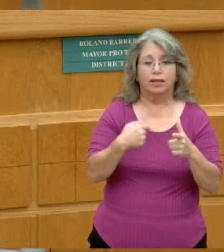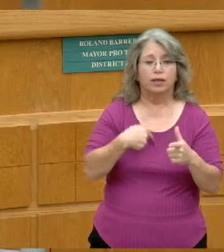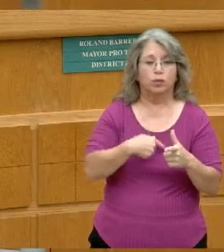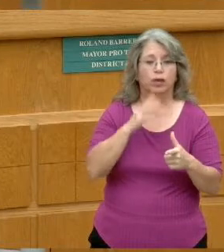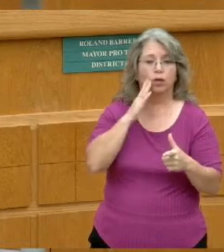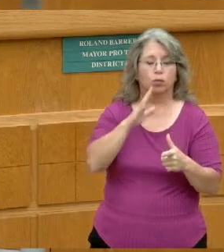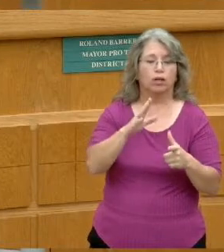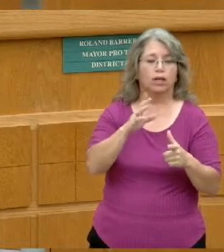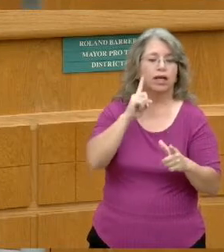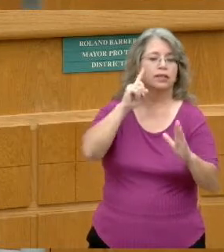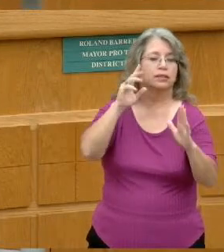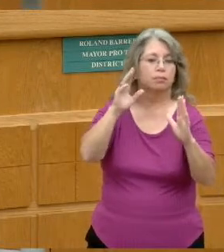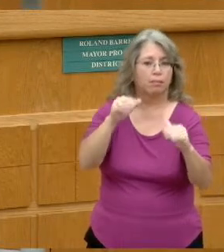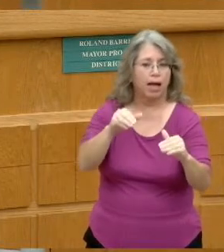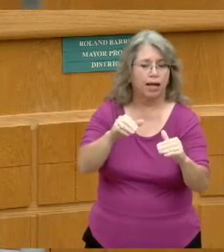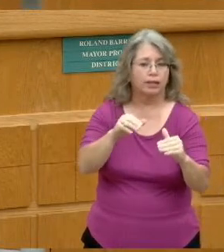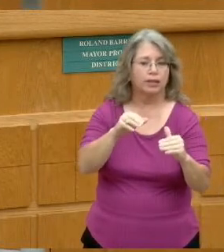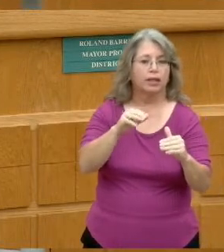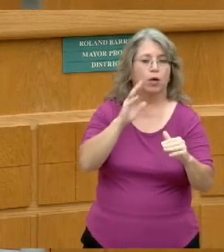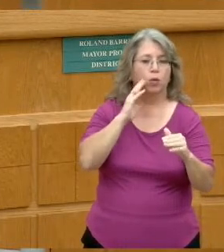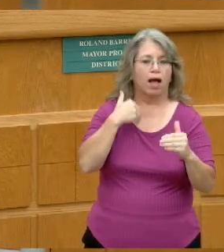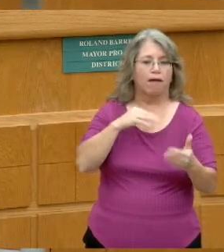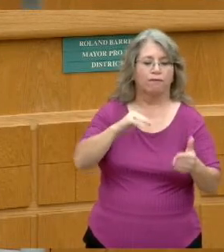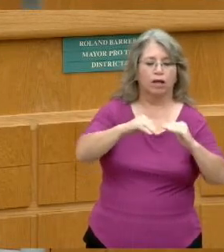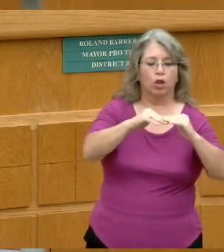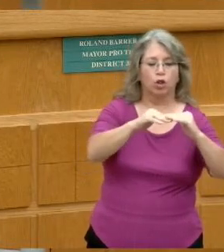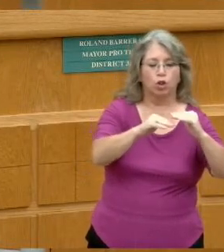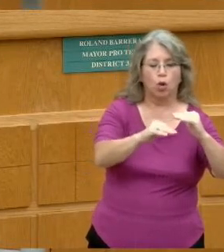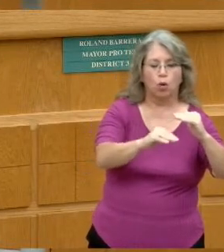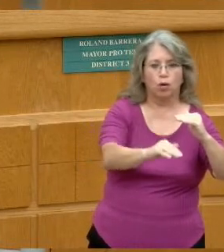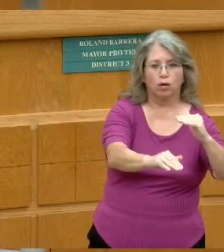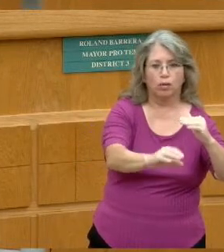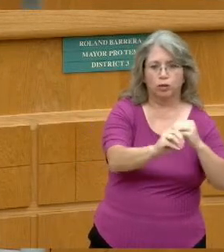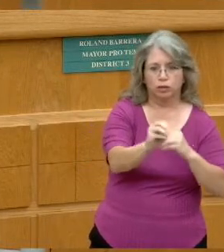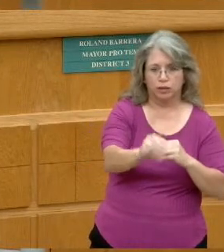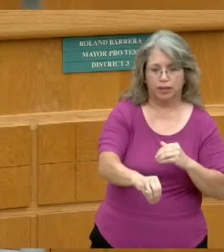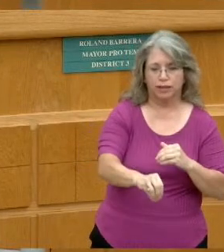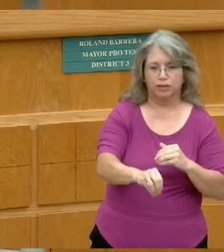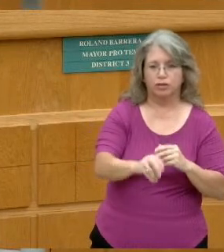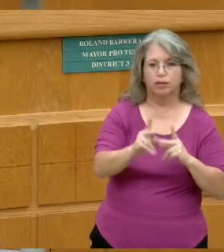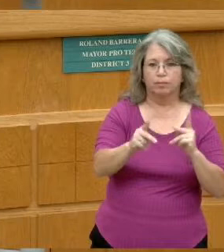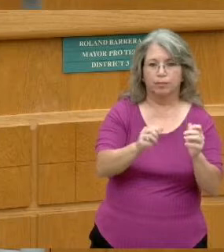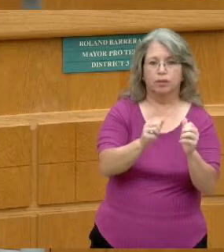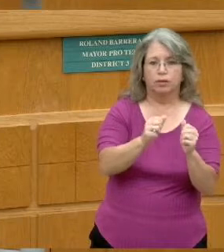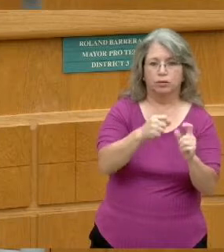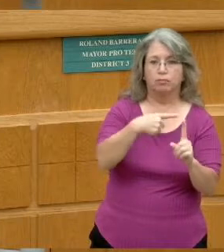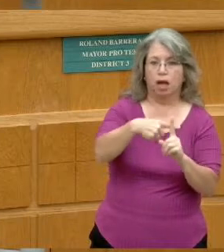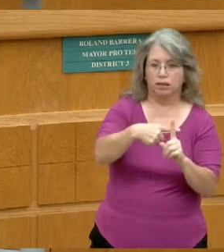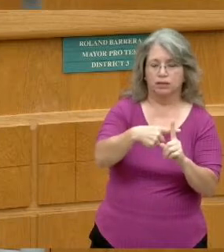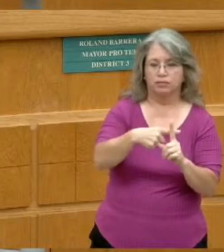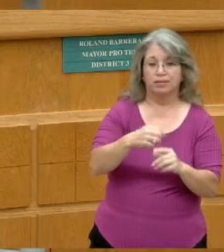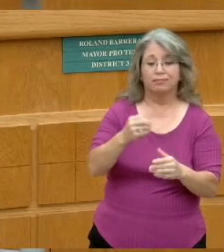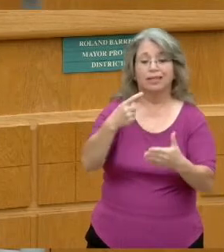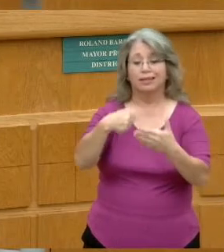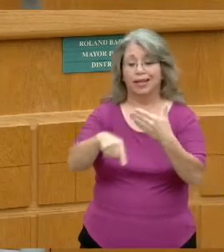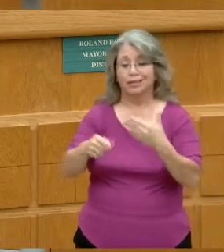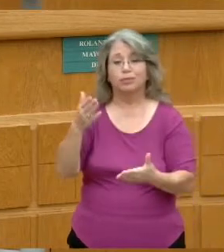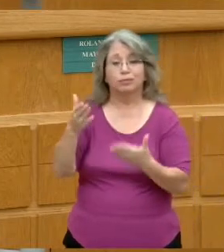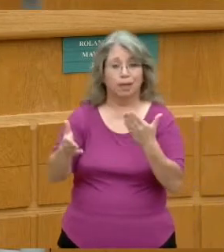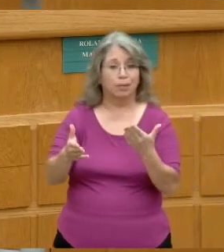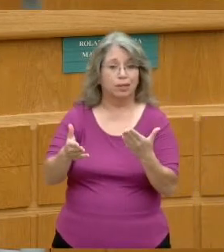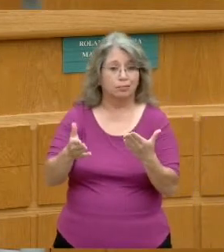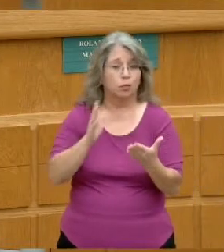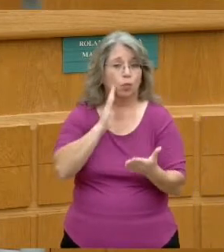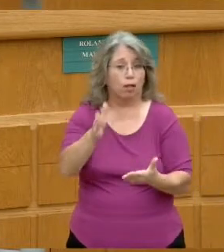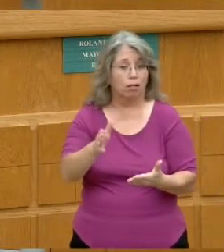that are asymptomatic, we're going to get lower percentages of people that are testing positive. And next week we might, tomorrow we might, but